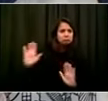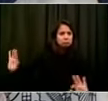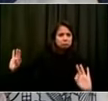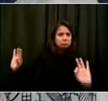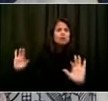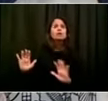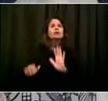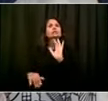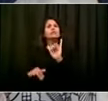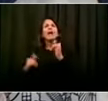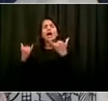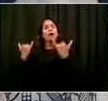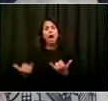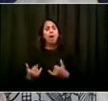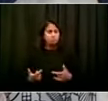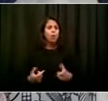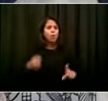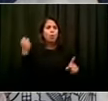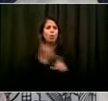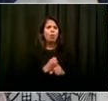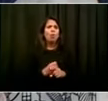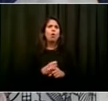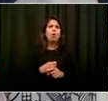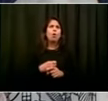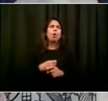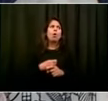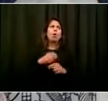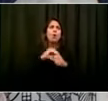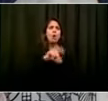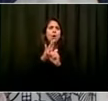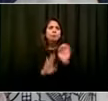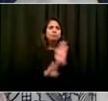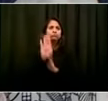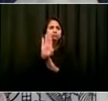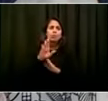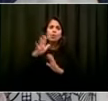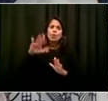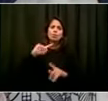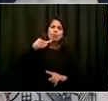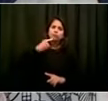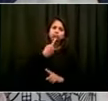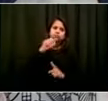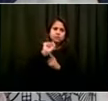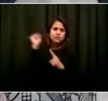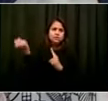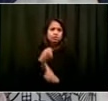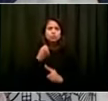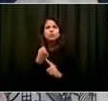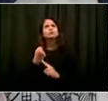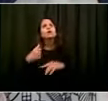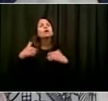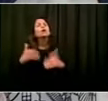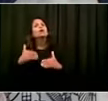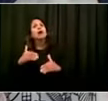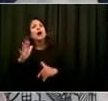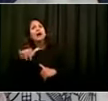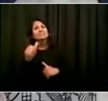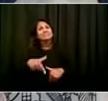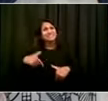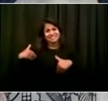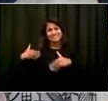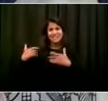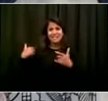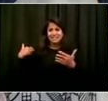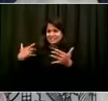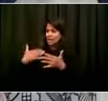traditional approach to enforcement that worked in June, July, August. We have a different reality here in Brooklyn and Queens, and it